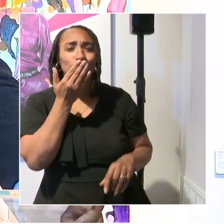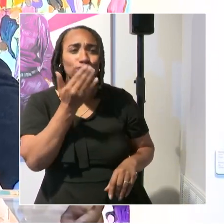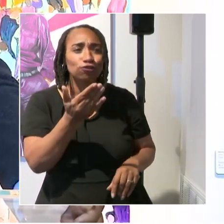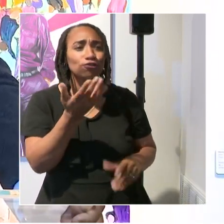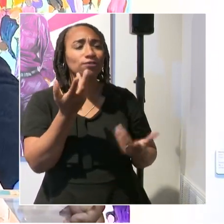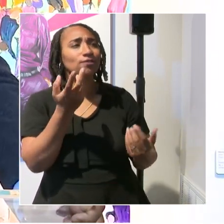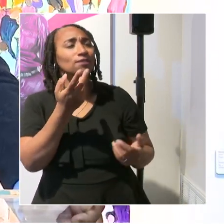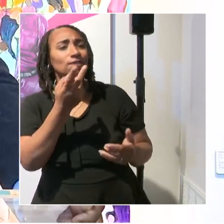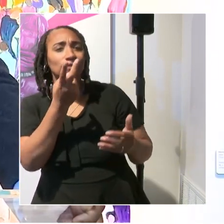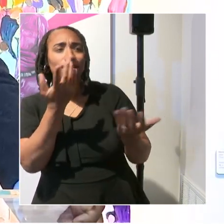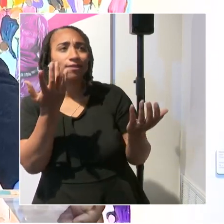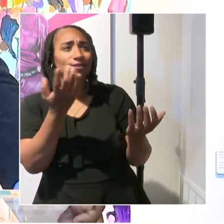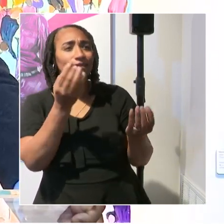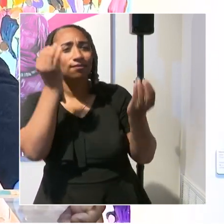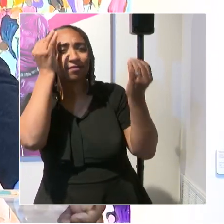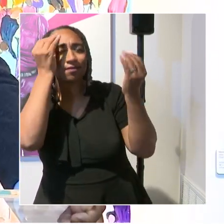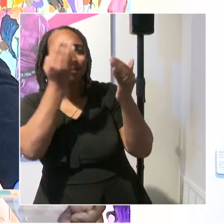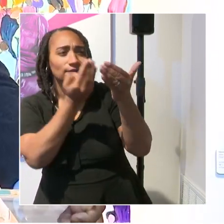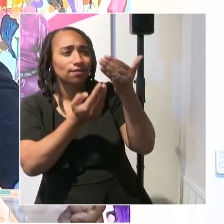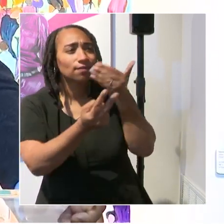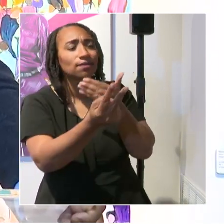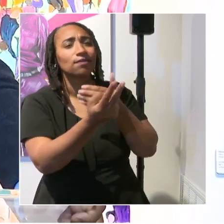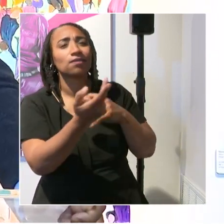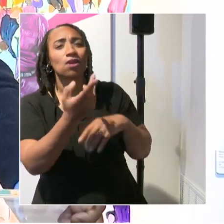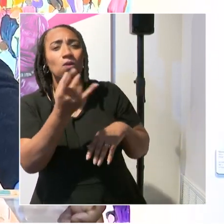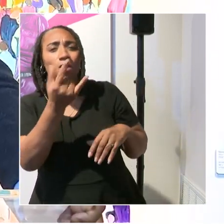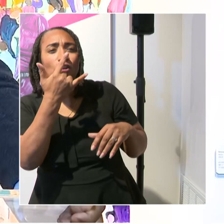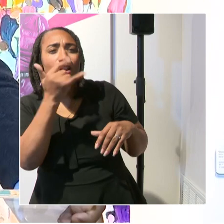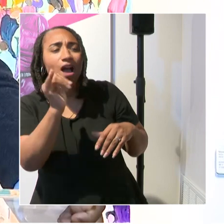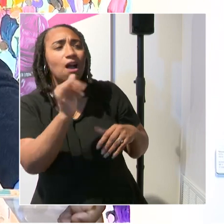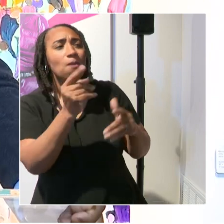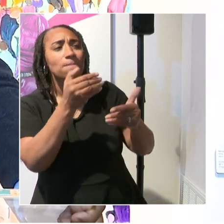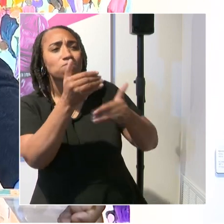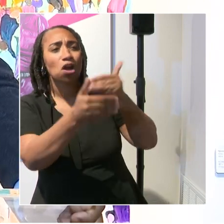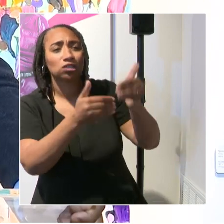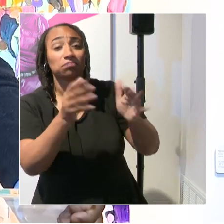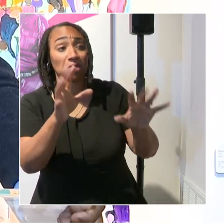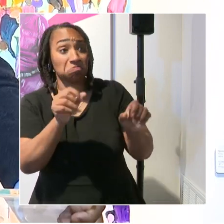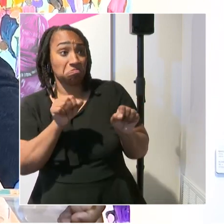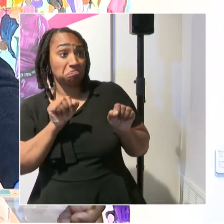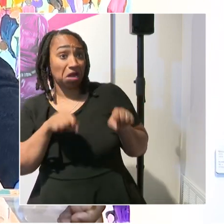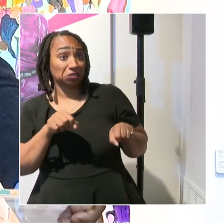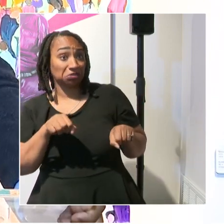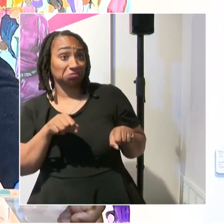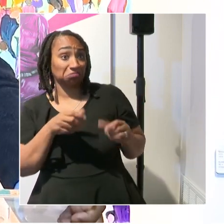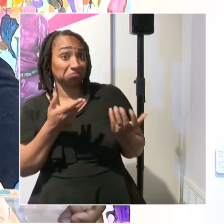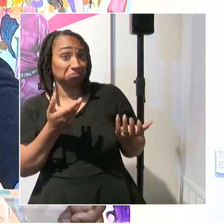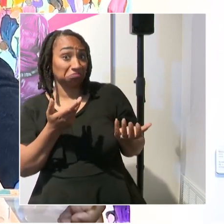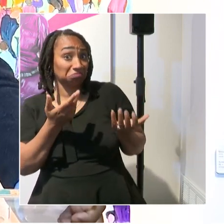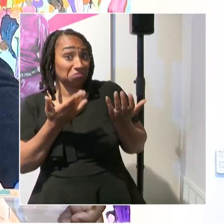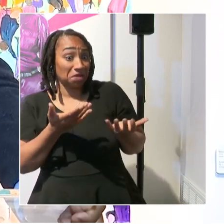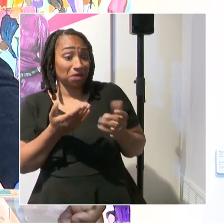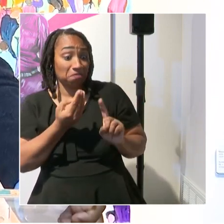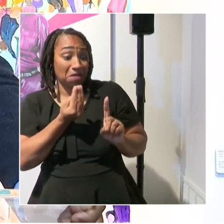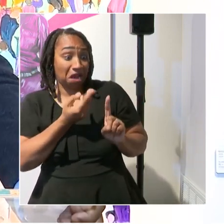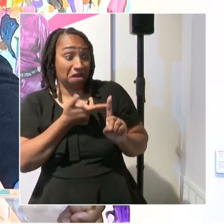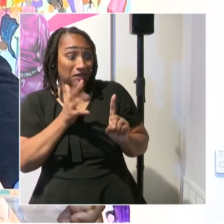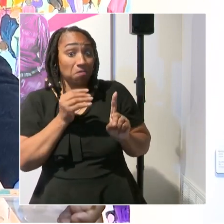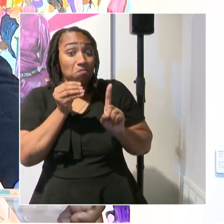process is. It is possible that there could be future meetings on this topic, but I